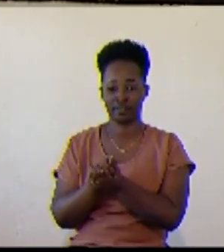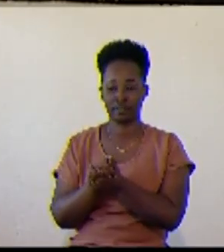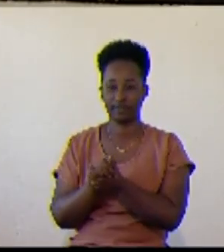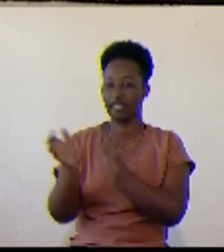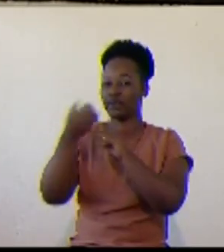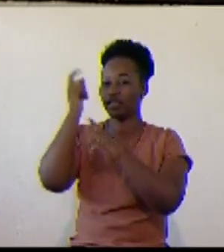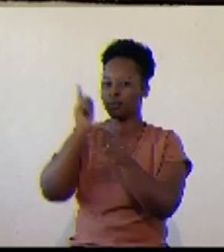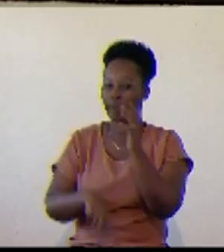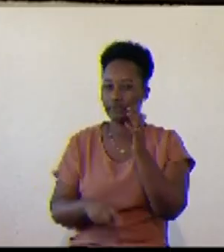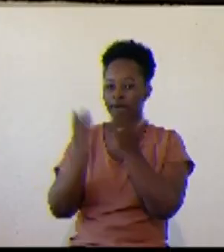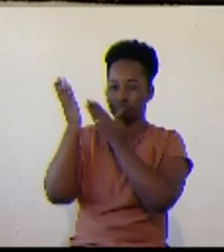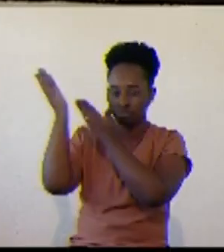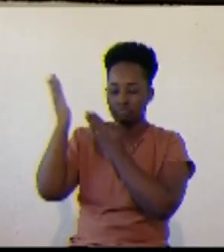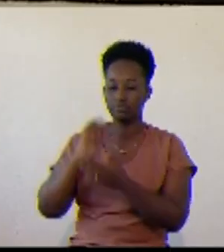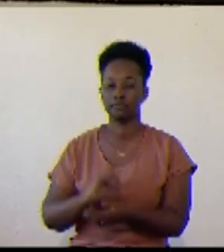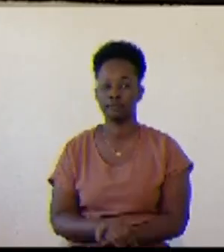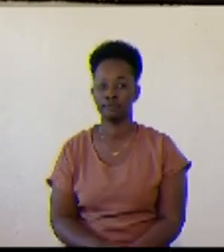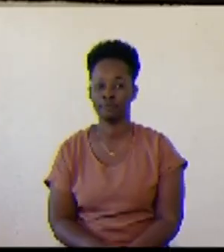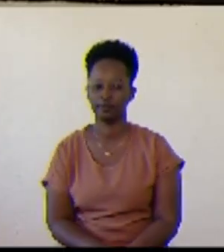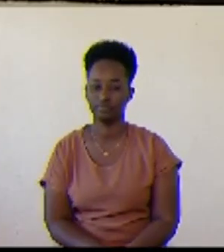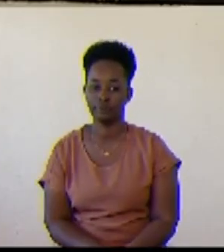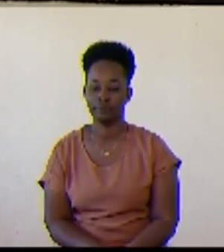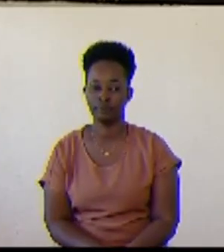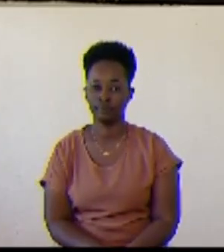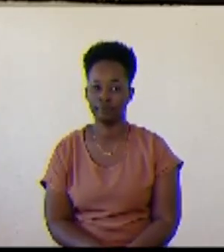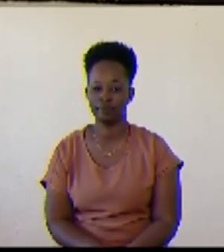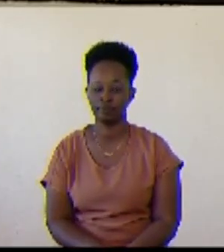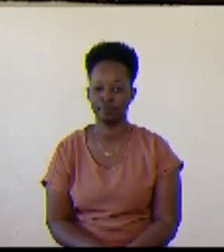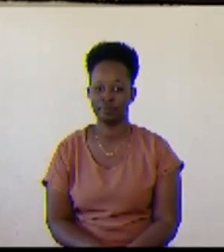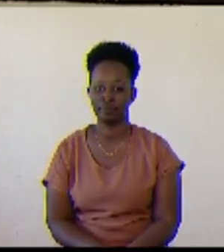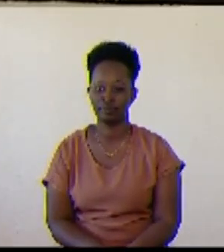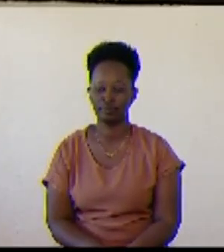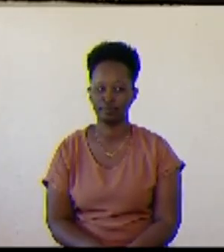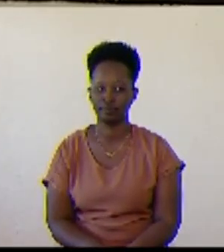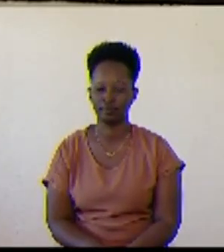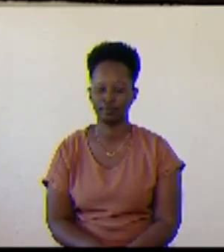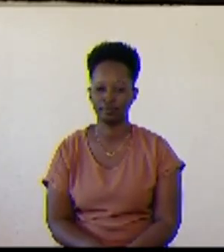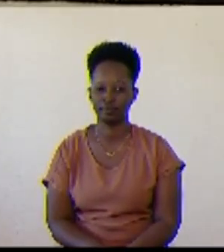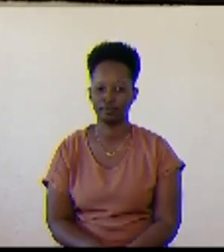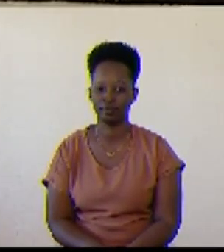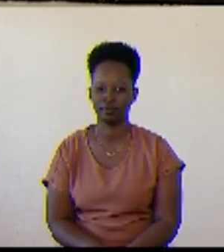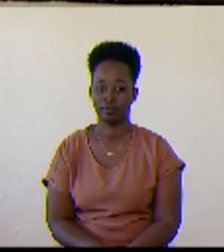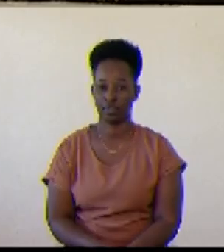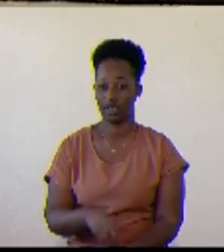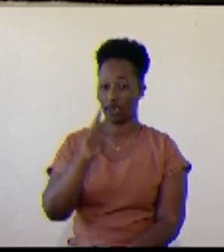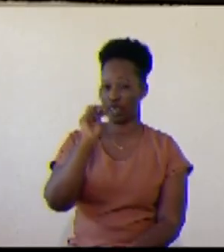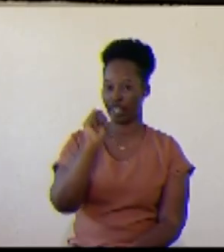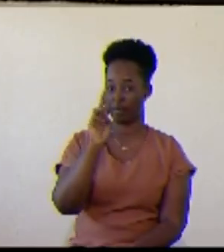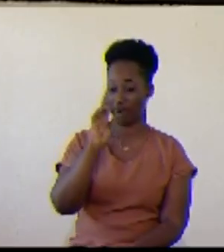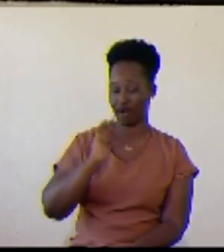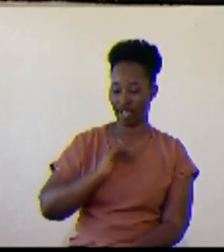what do you get? What do you get? What do you get if you differentiate this? Here, our marginal revenue